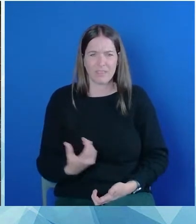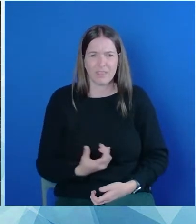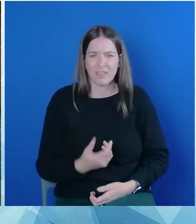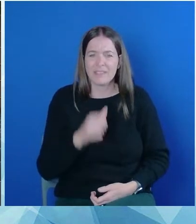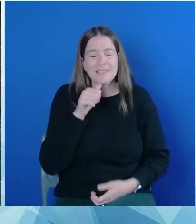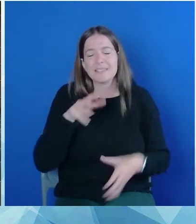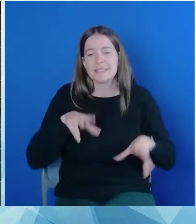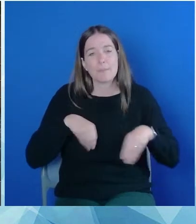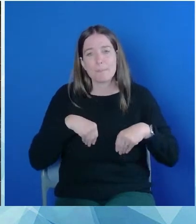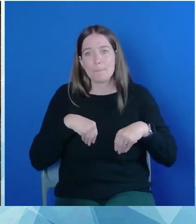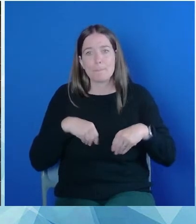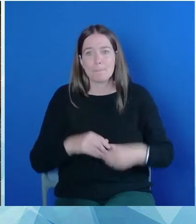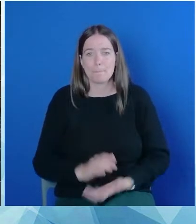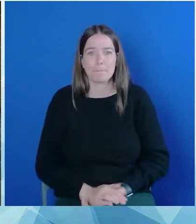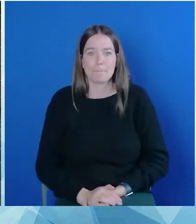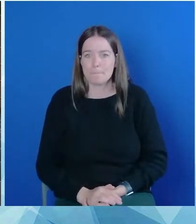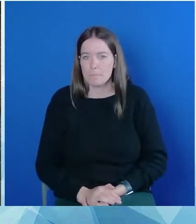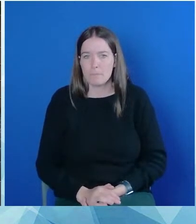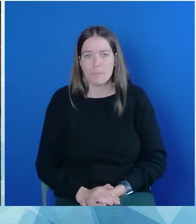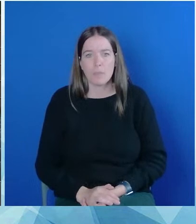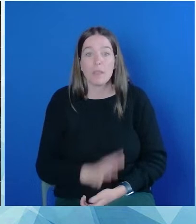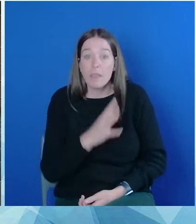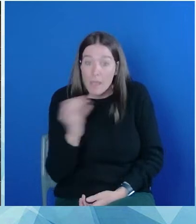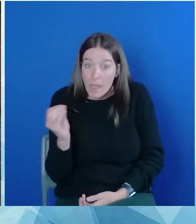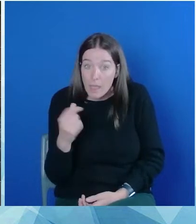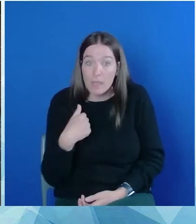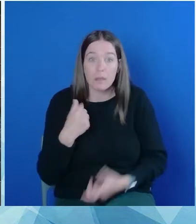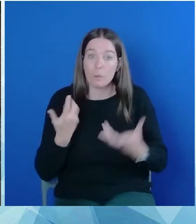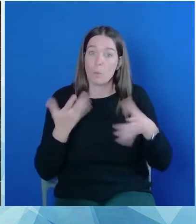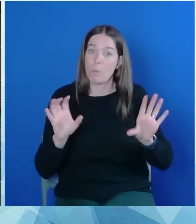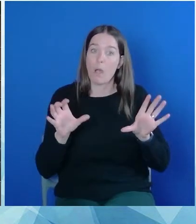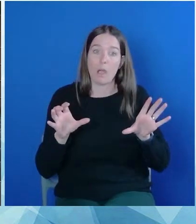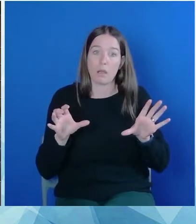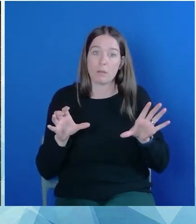into a hearing school, and that is not acceptable.